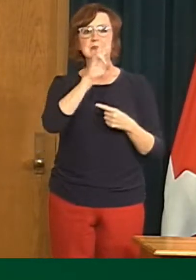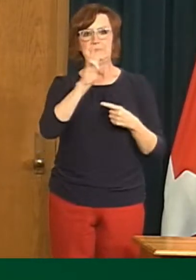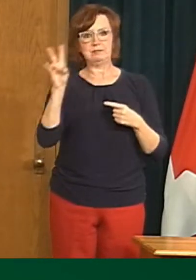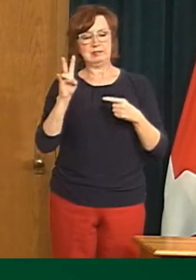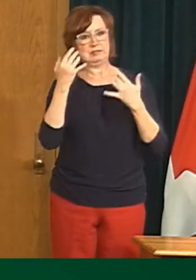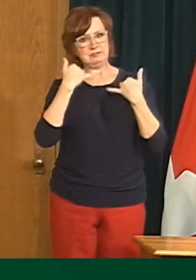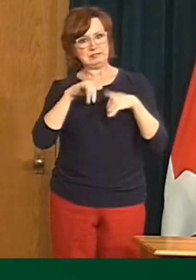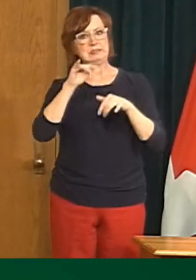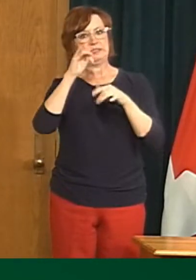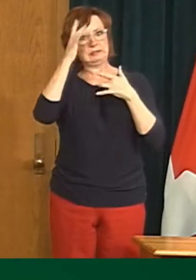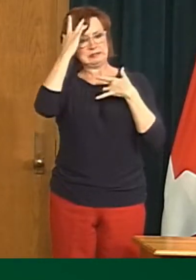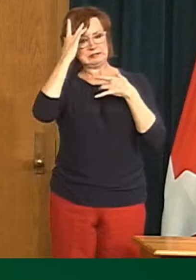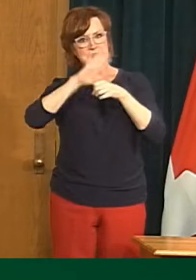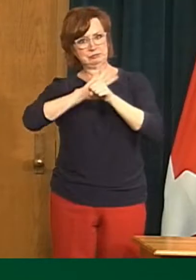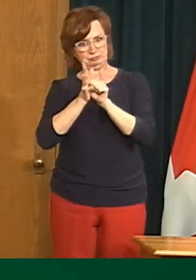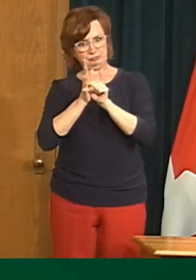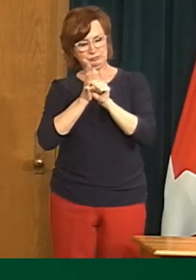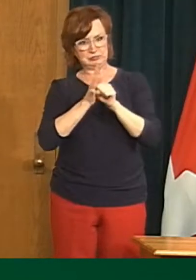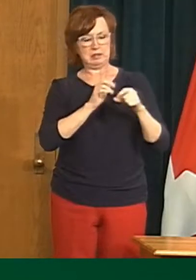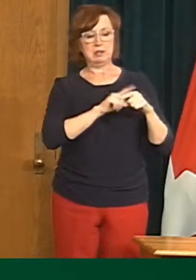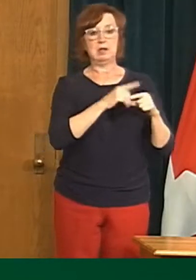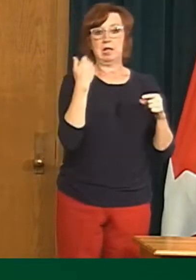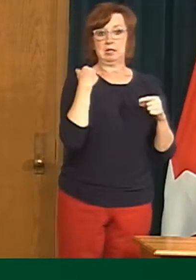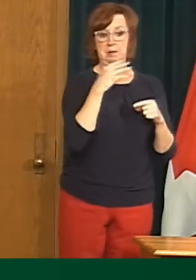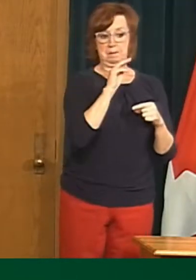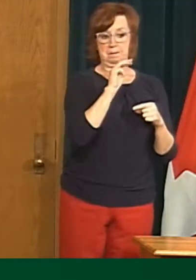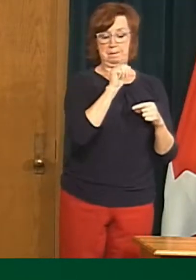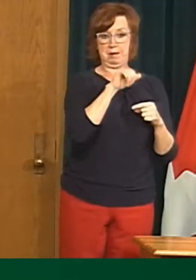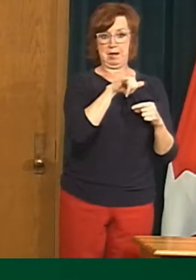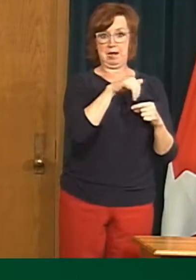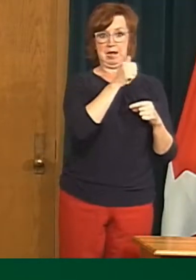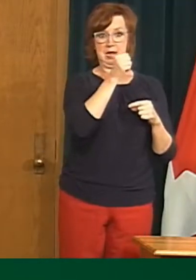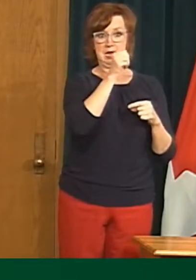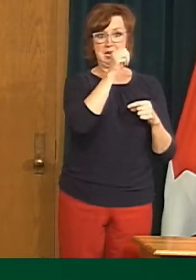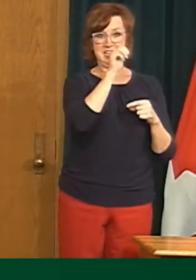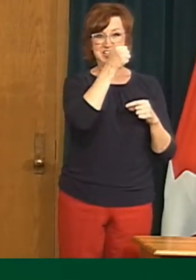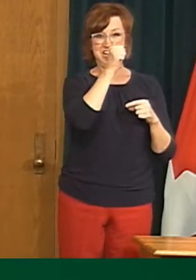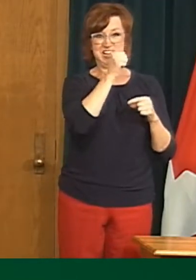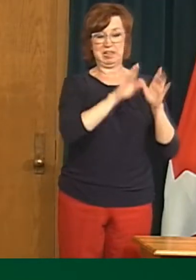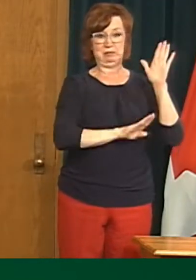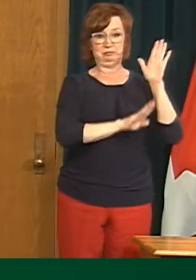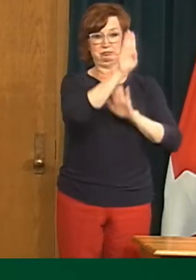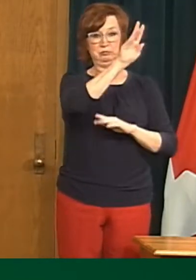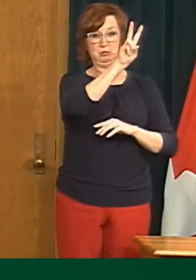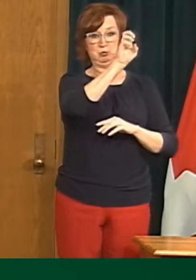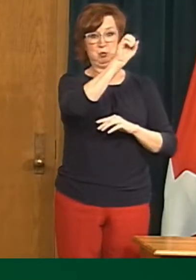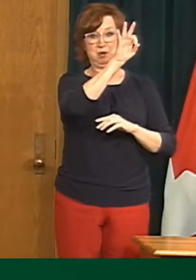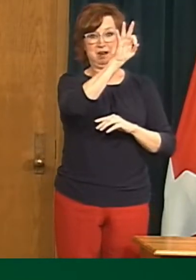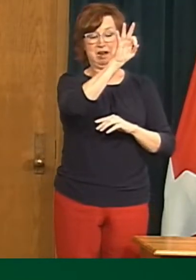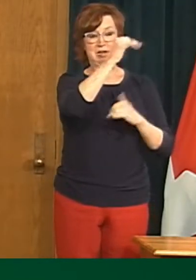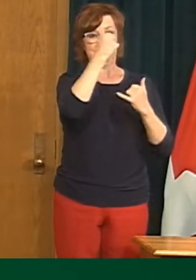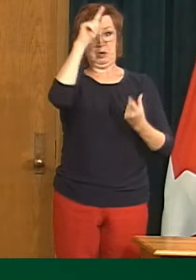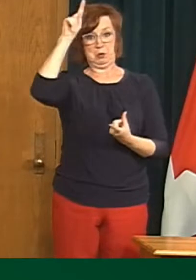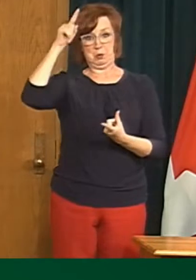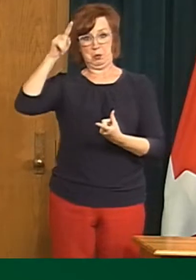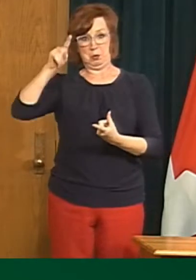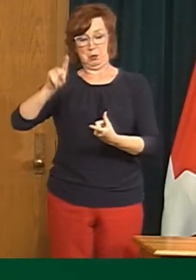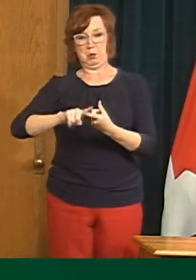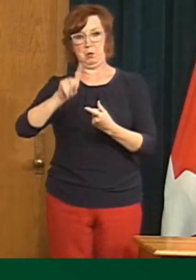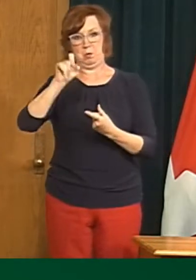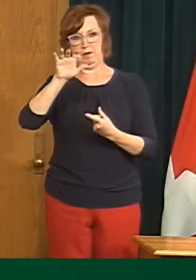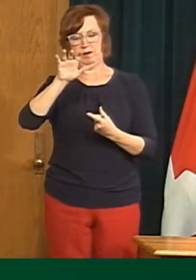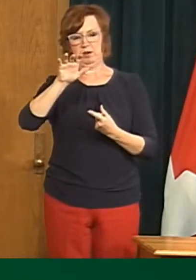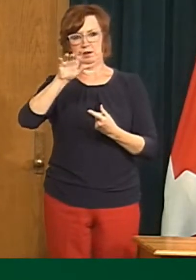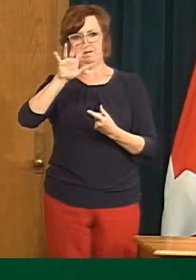we had of 209 on May the 10th. 65 of those active cases are in the far north, and we continue to work with